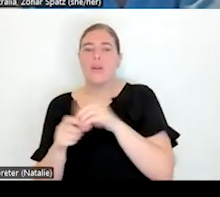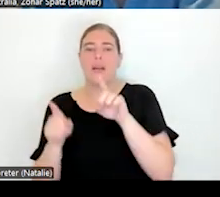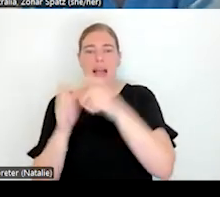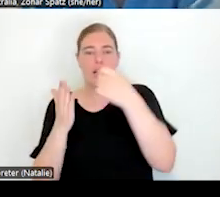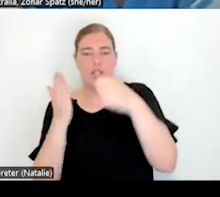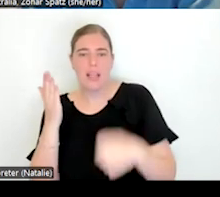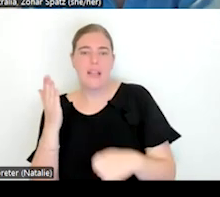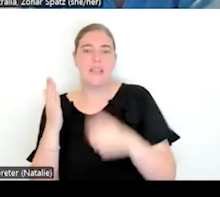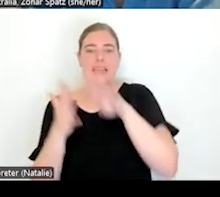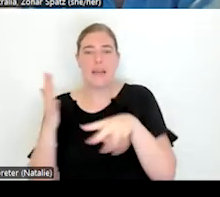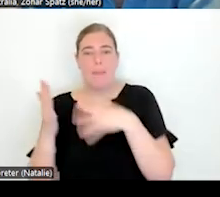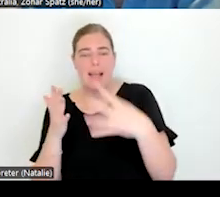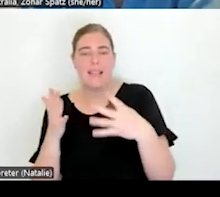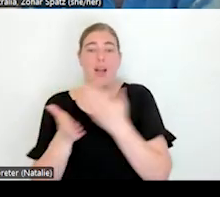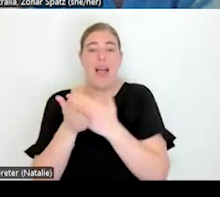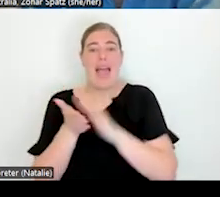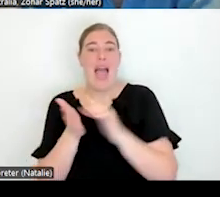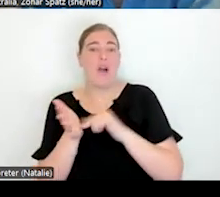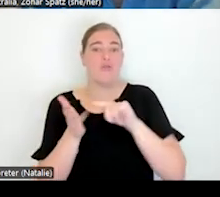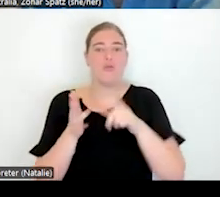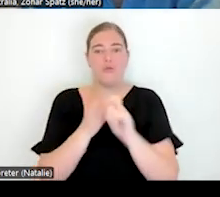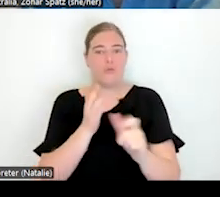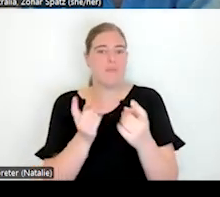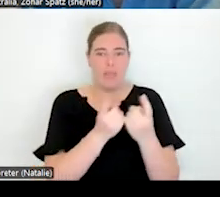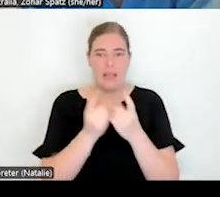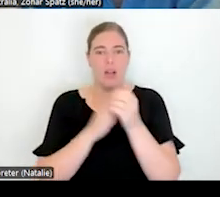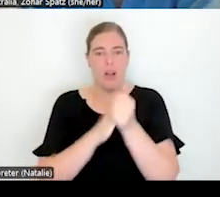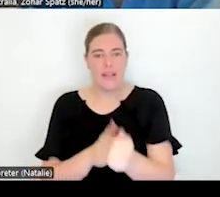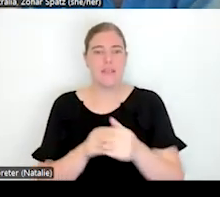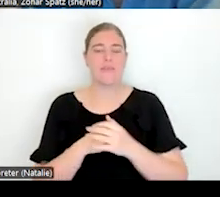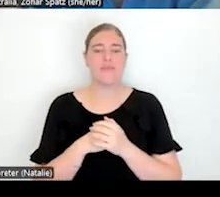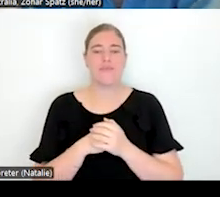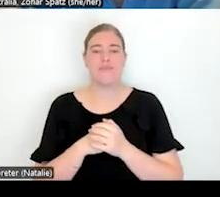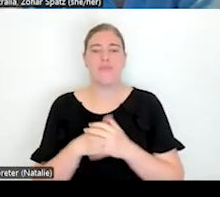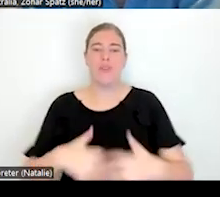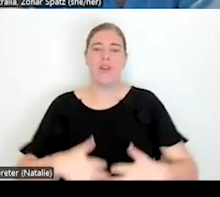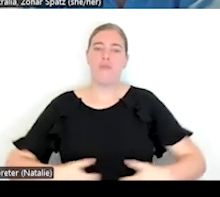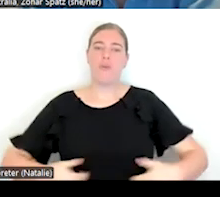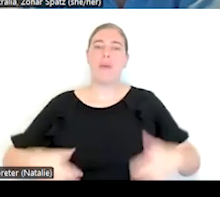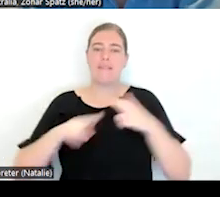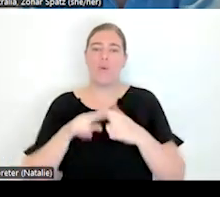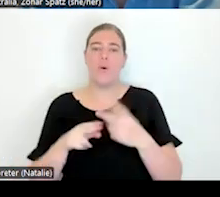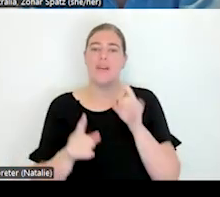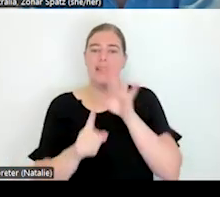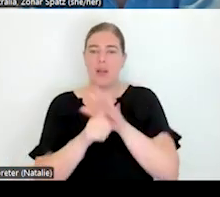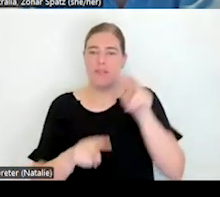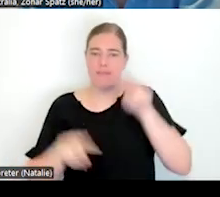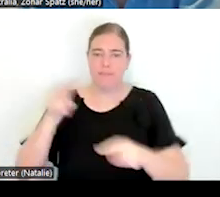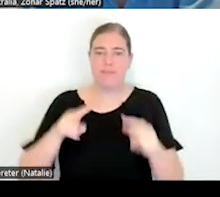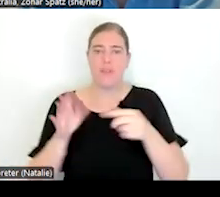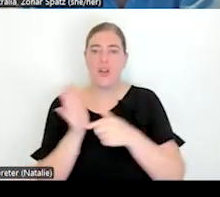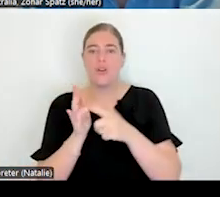for self-assessment, and tools to support tracking progress, guidance for running accessible